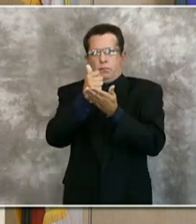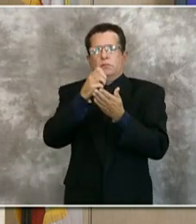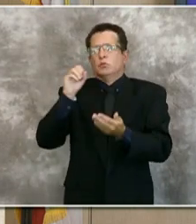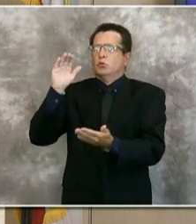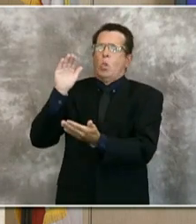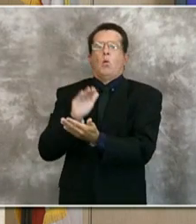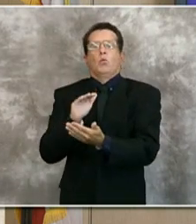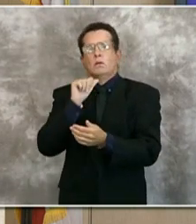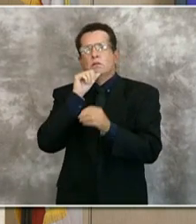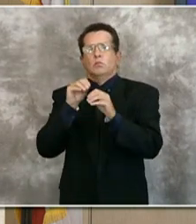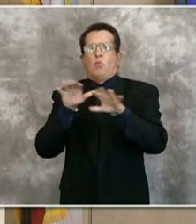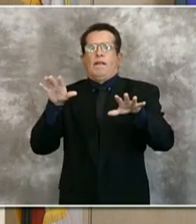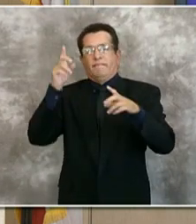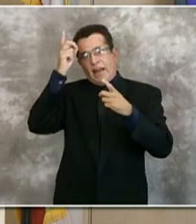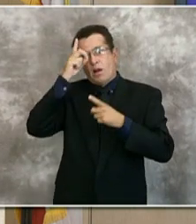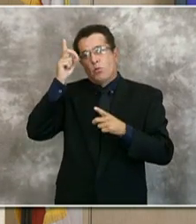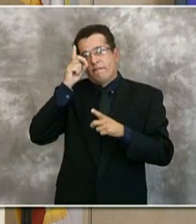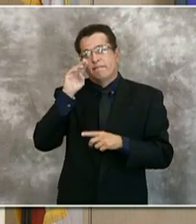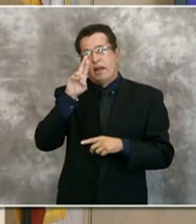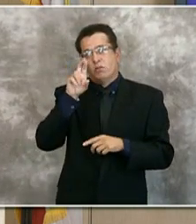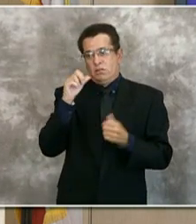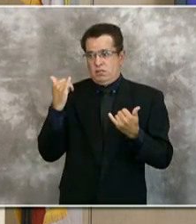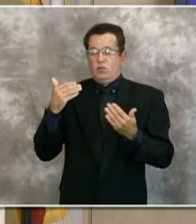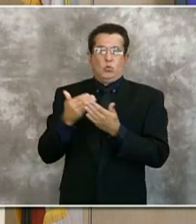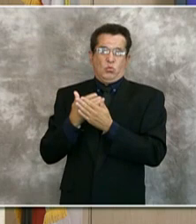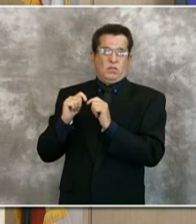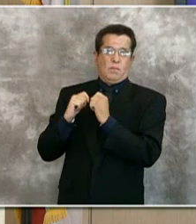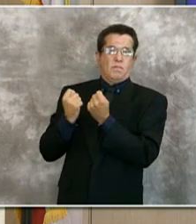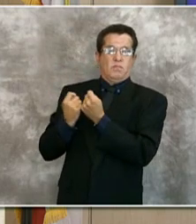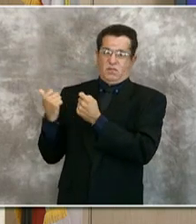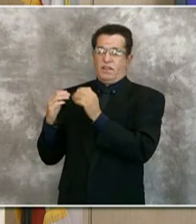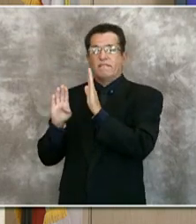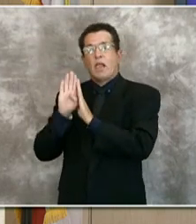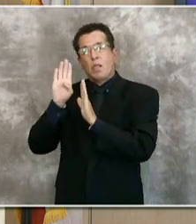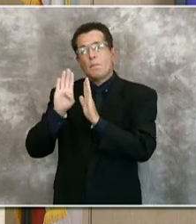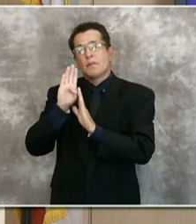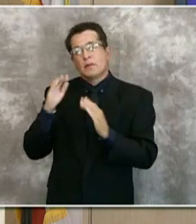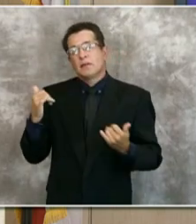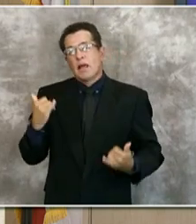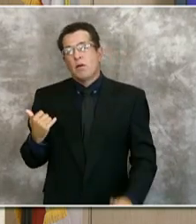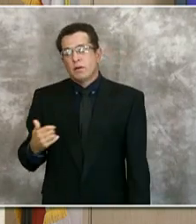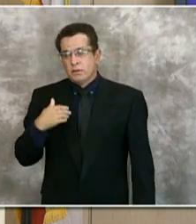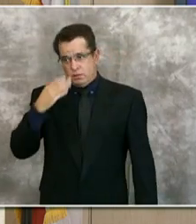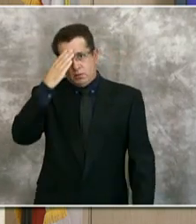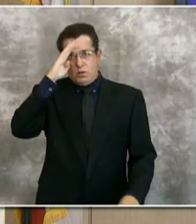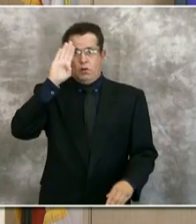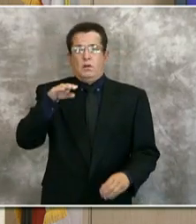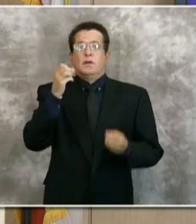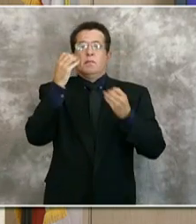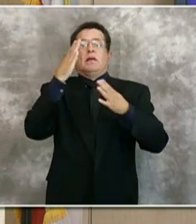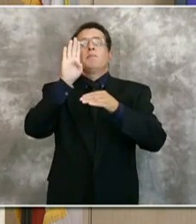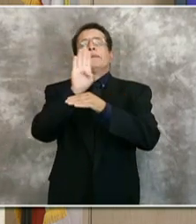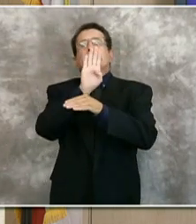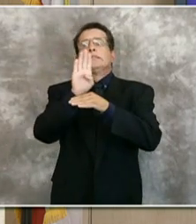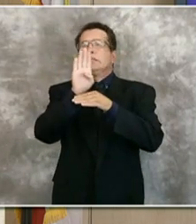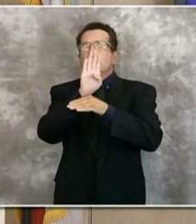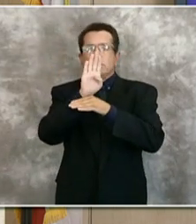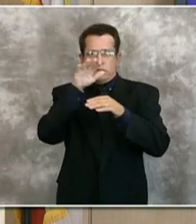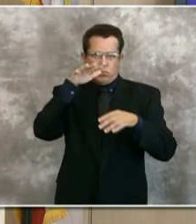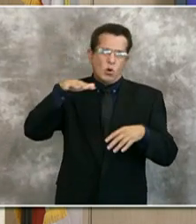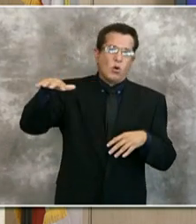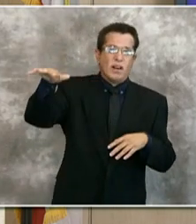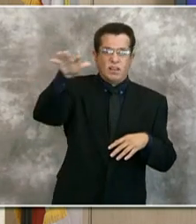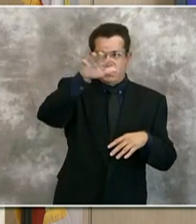virus. Now, to be clear, we know a lot of businesses, places, and people